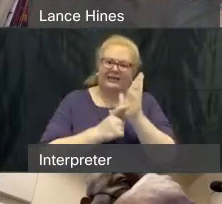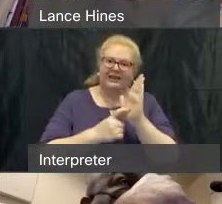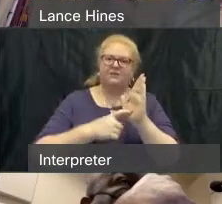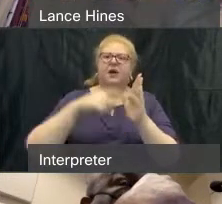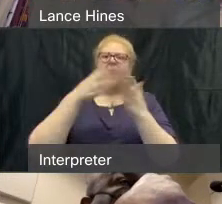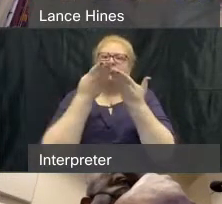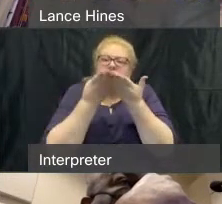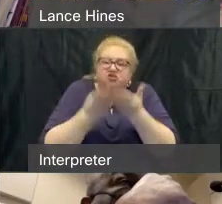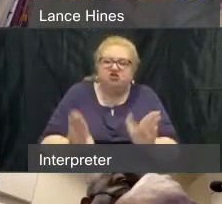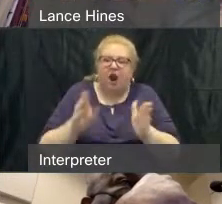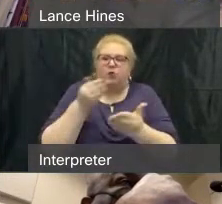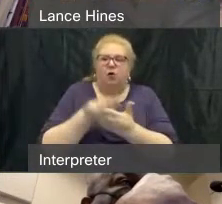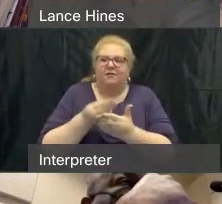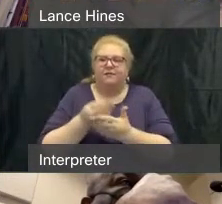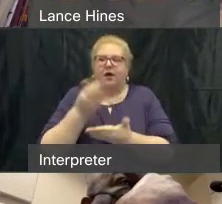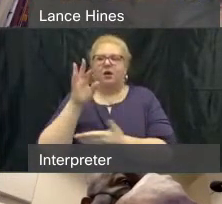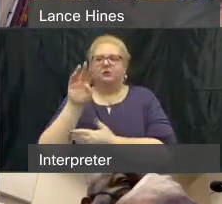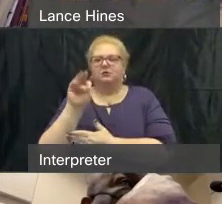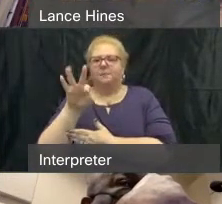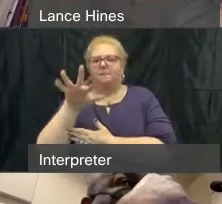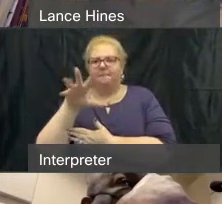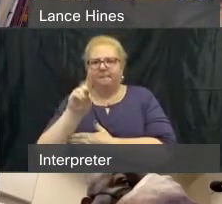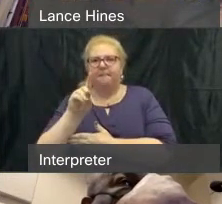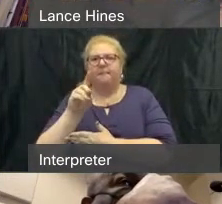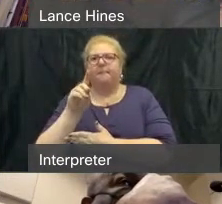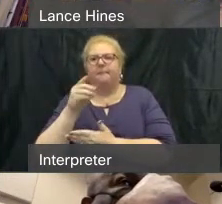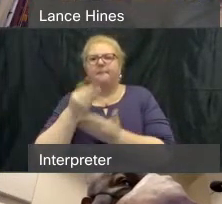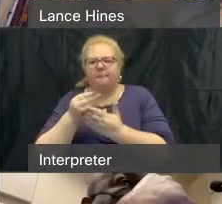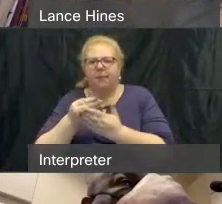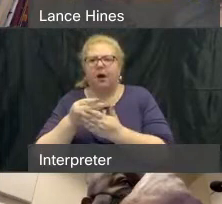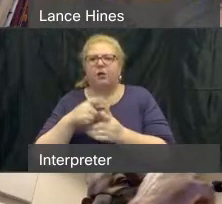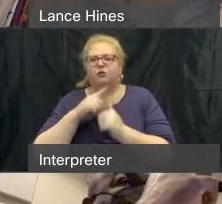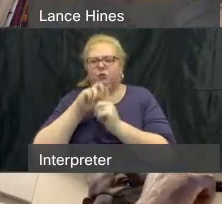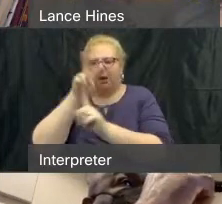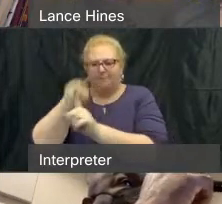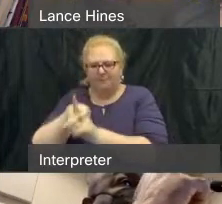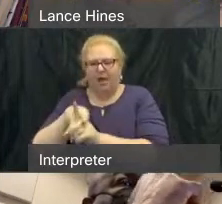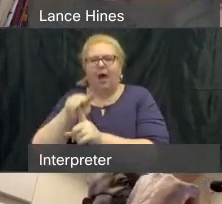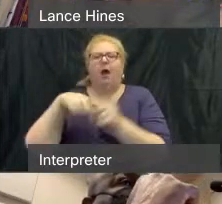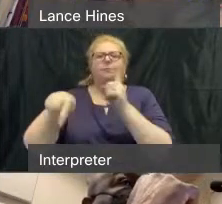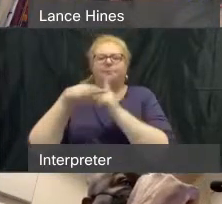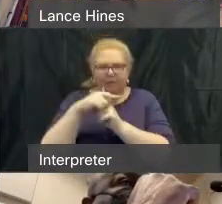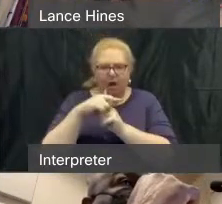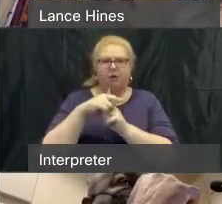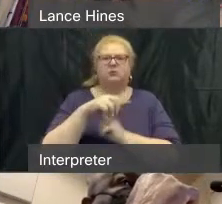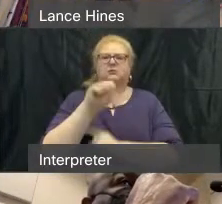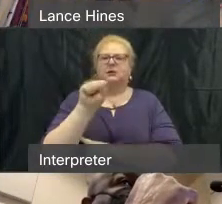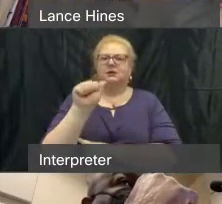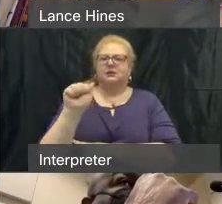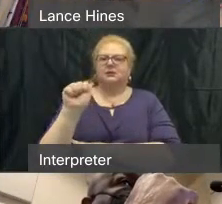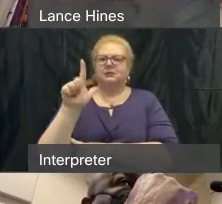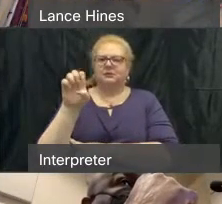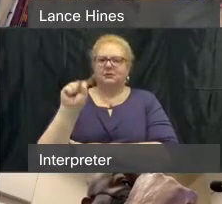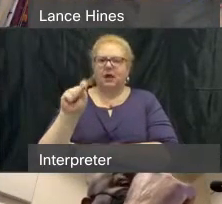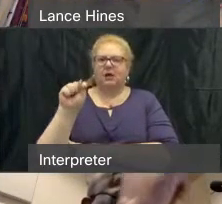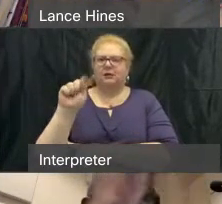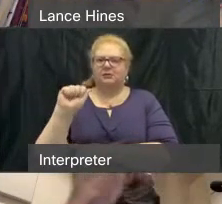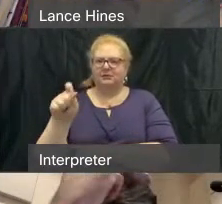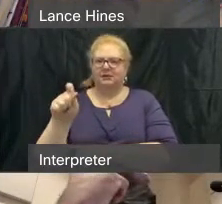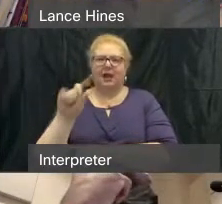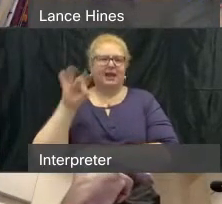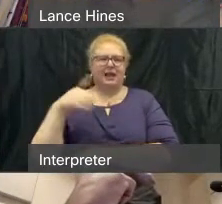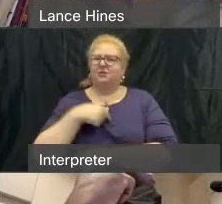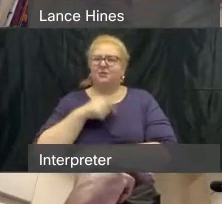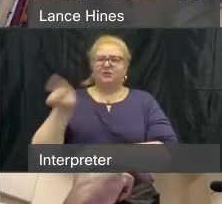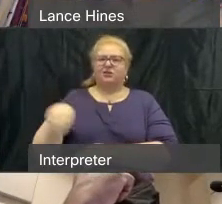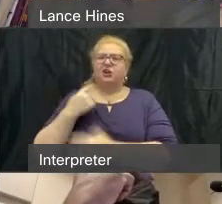in addition to any sales tax revenue that we were able to get. Because if we just wait on as funds become